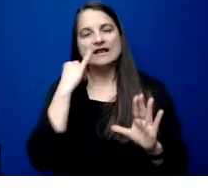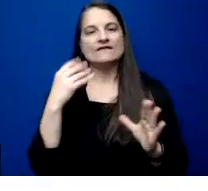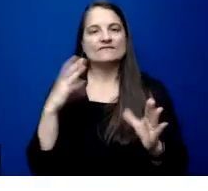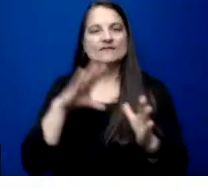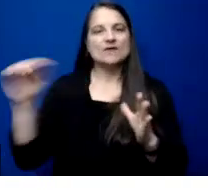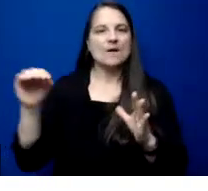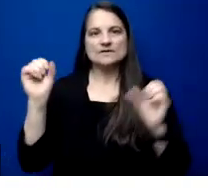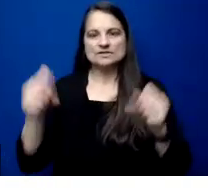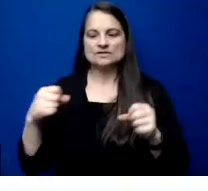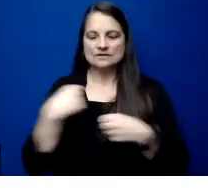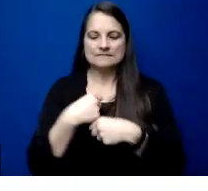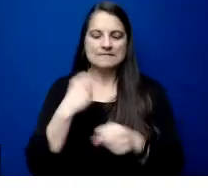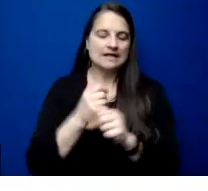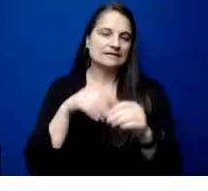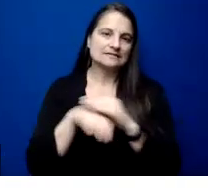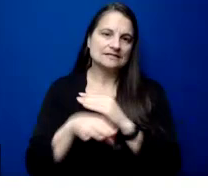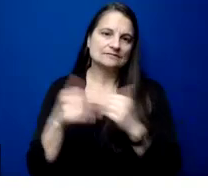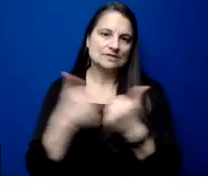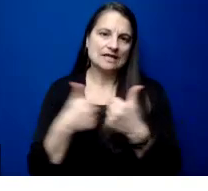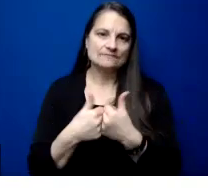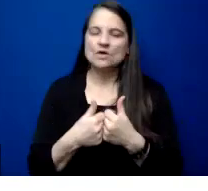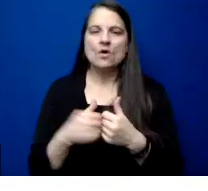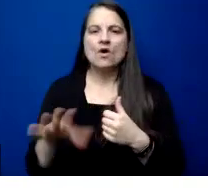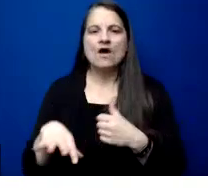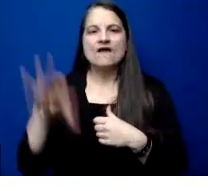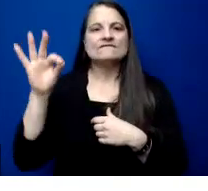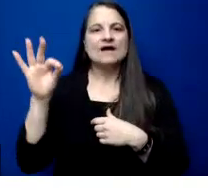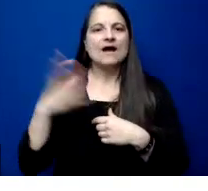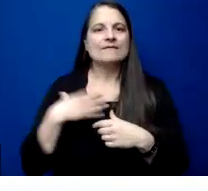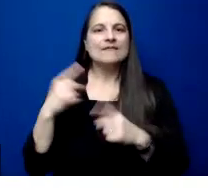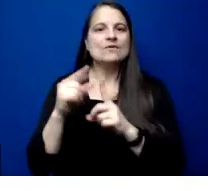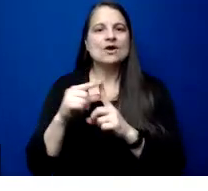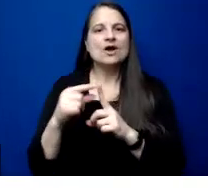Oh, I got my word. One love!